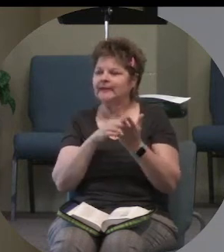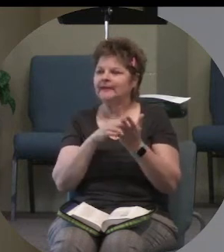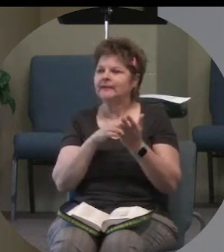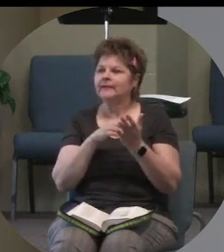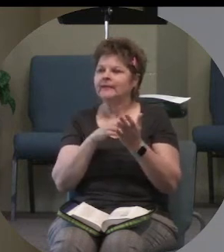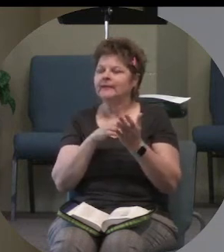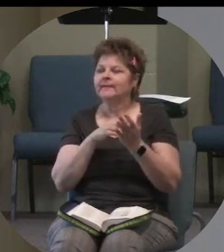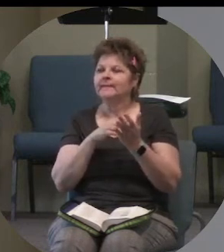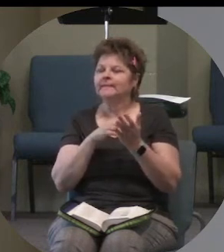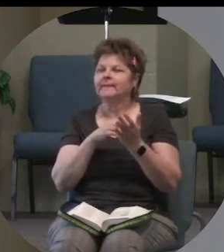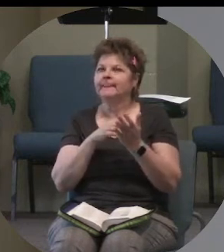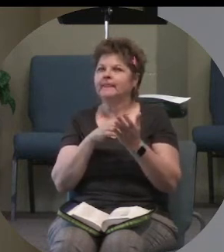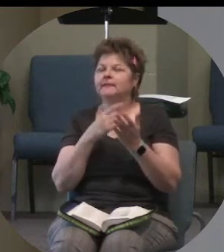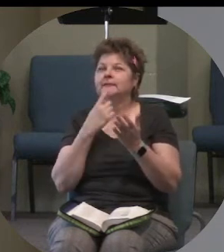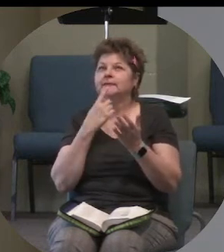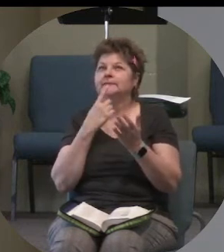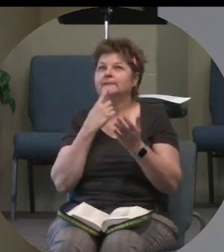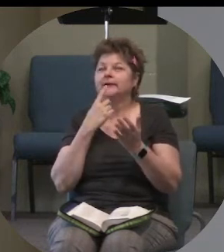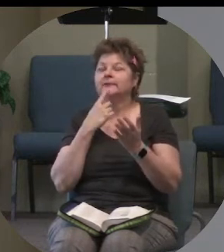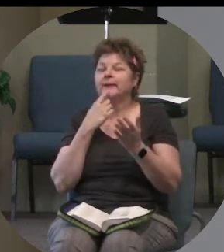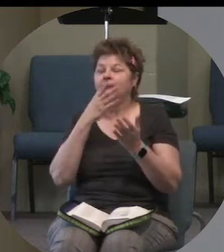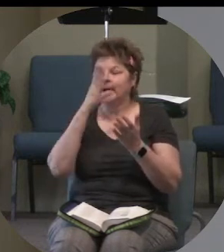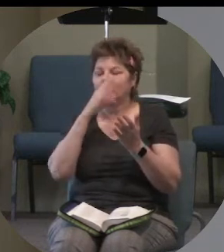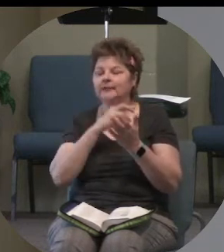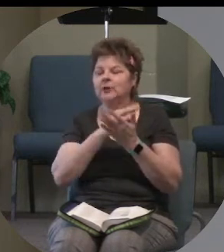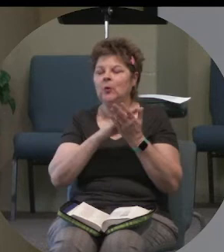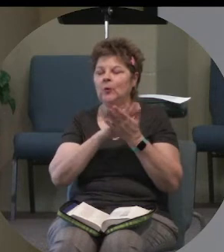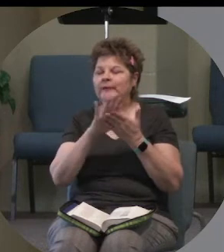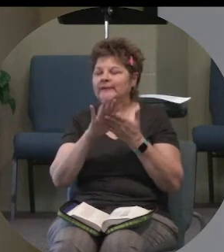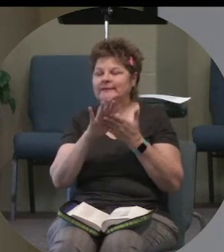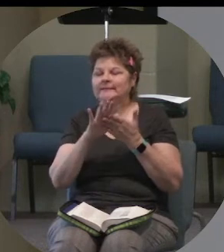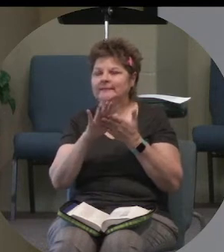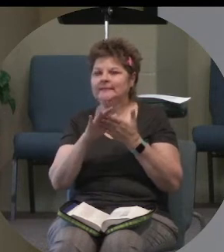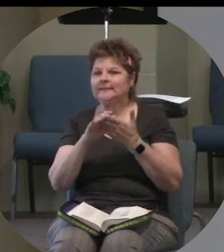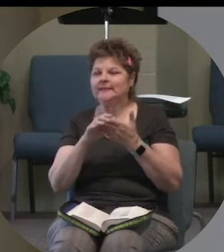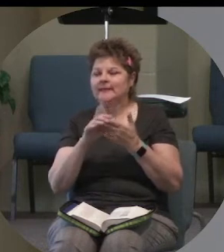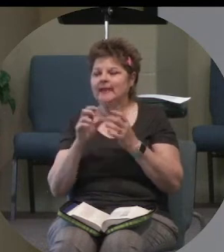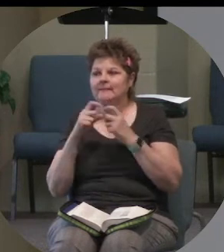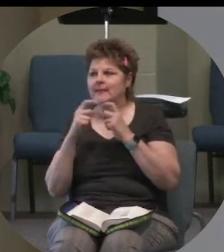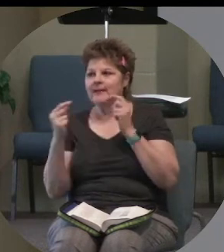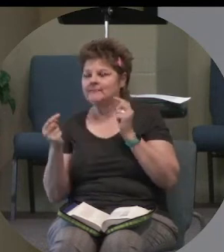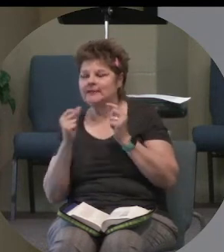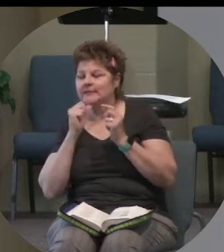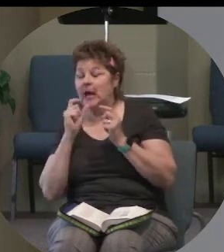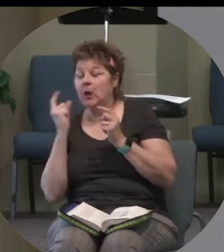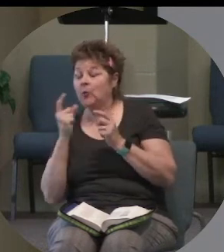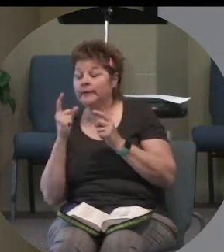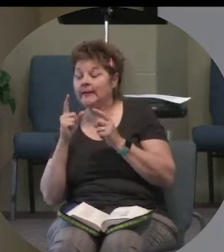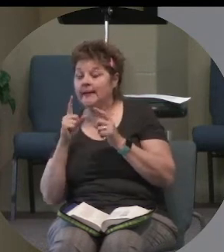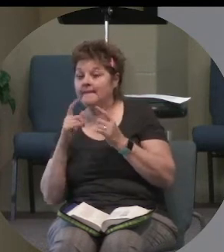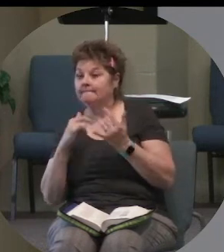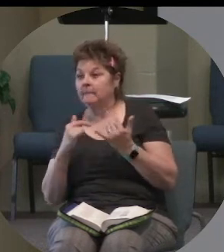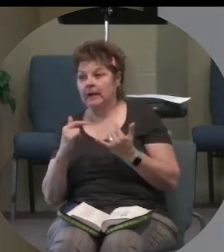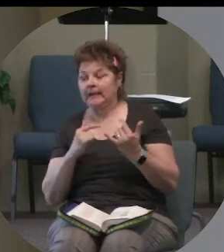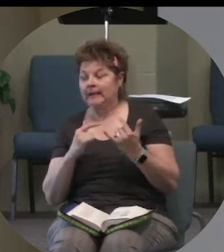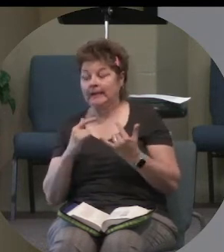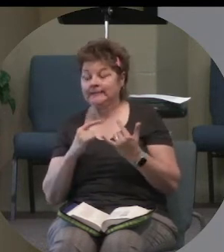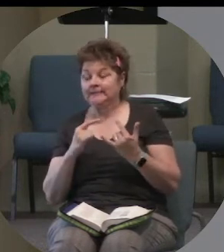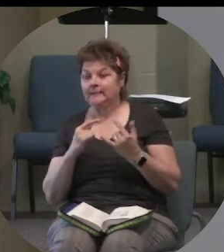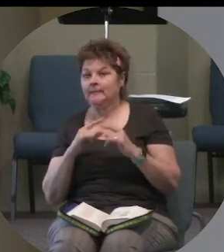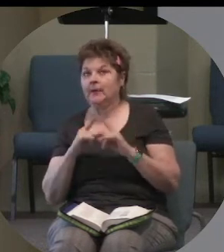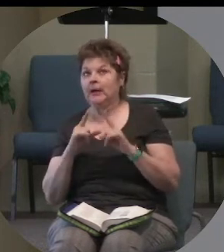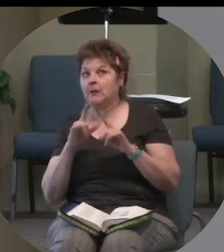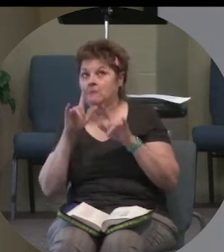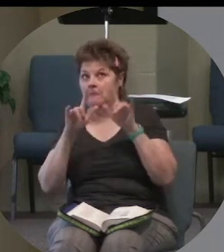God's holiness, and he says, look, the enemy is not just mocking us. the enemy's mocking you.